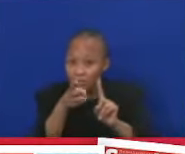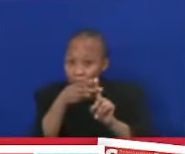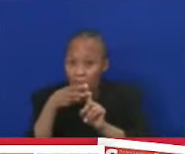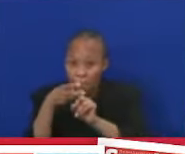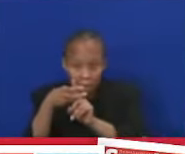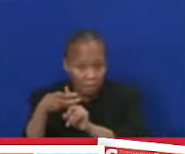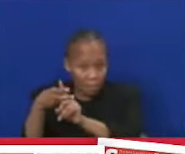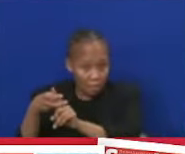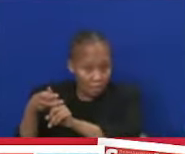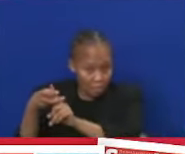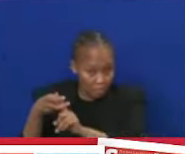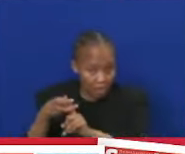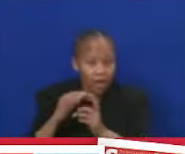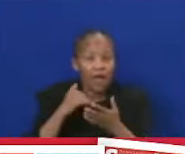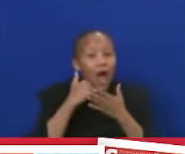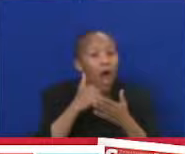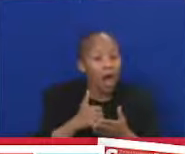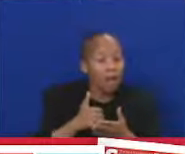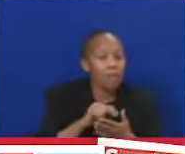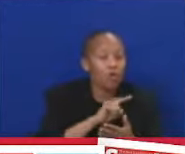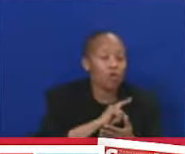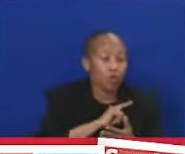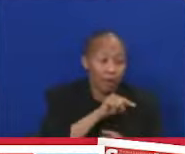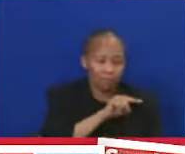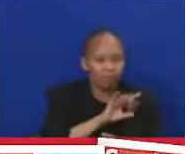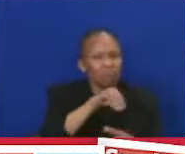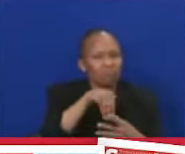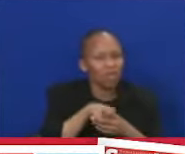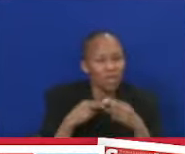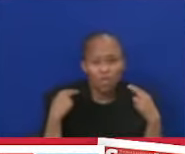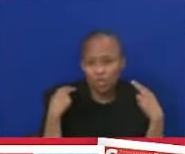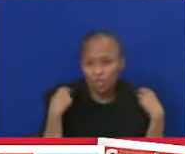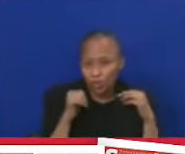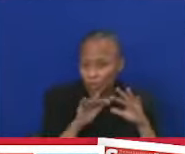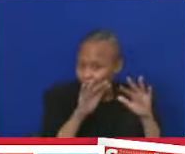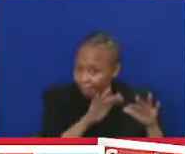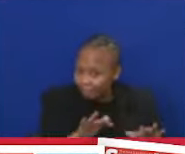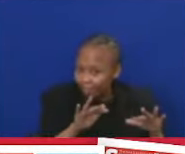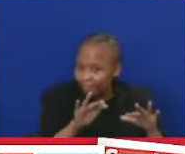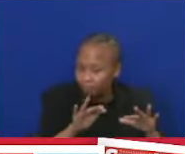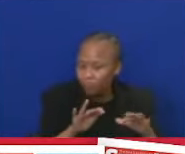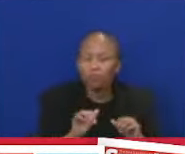accurate? That is accurate, Commissioners.